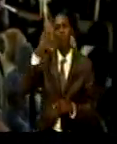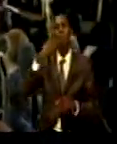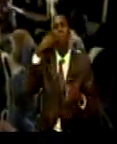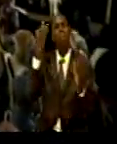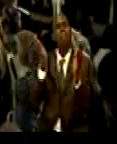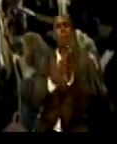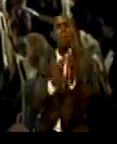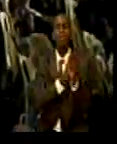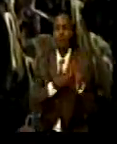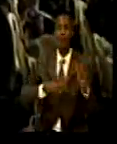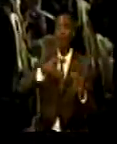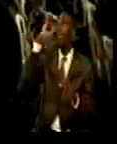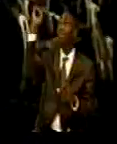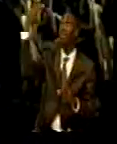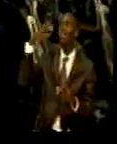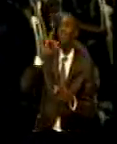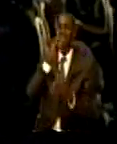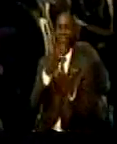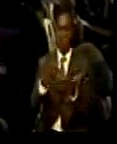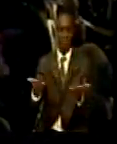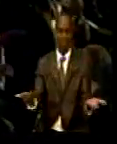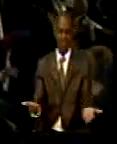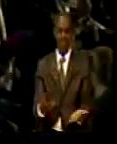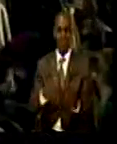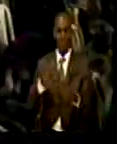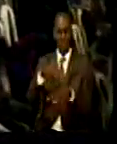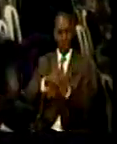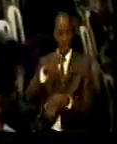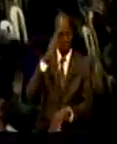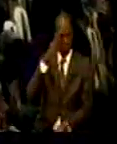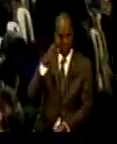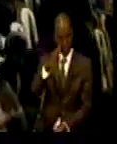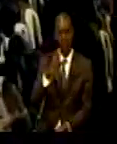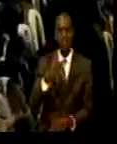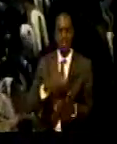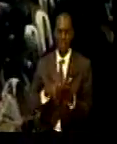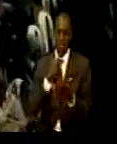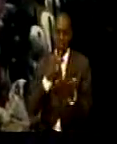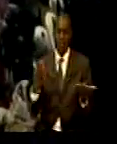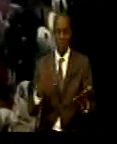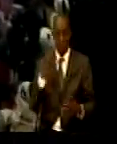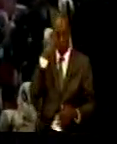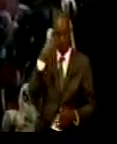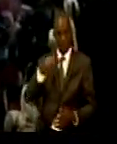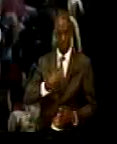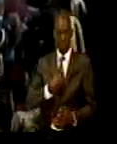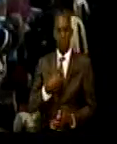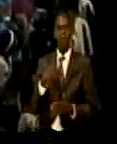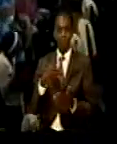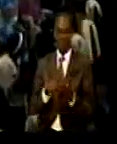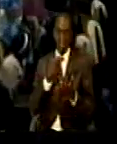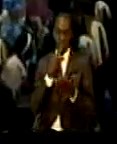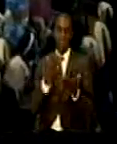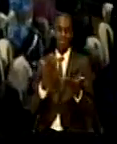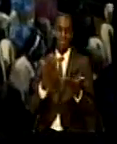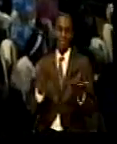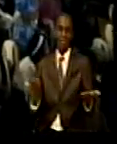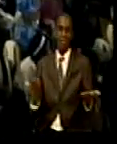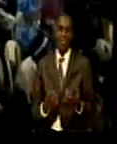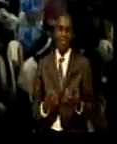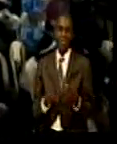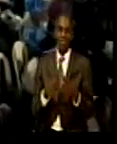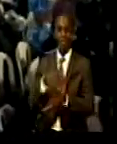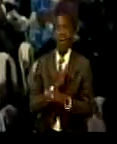grace is here tonight. For you, it's here tonight. For me, it's here tonight. And I pray that